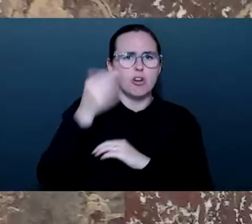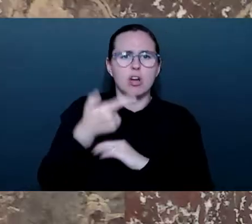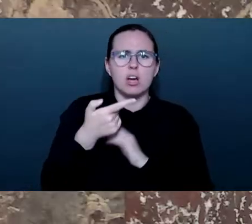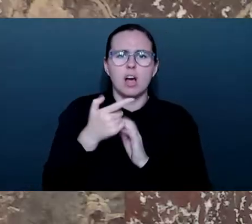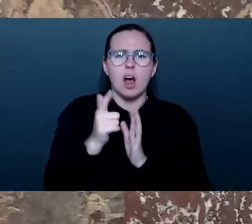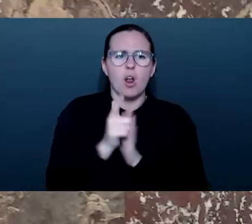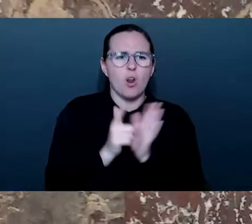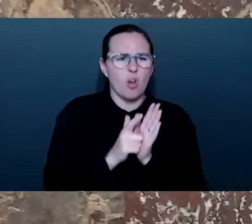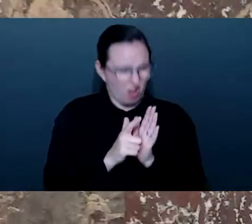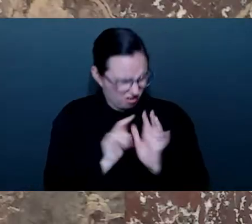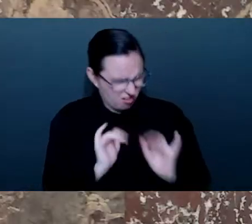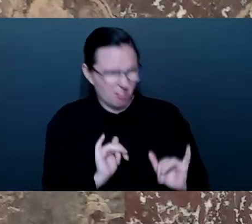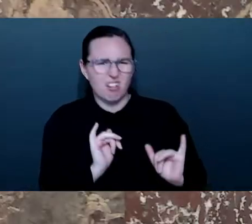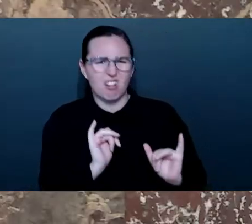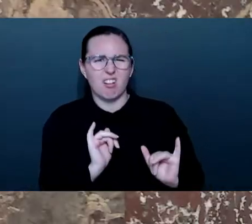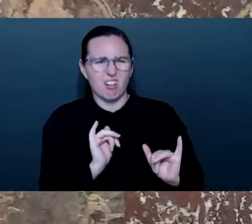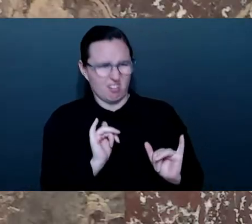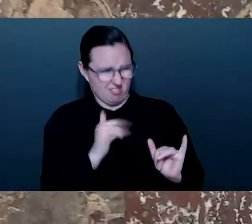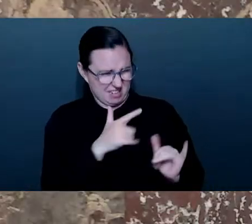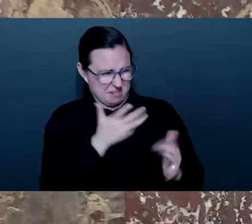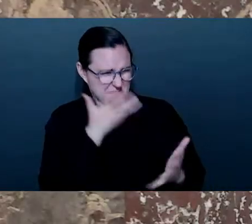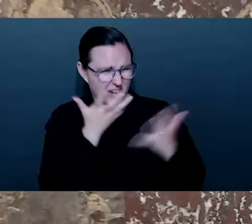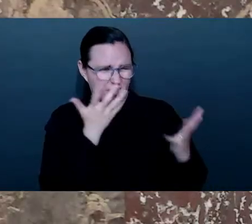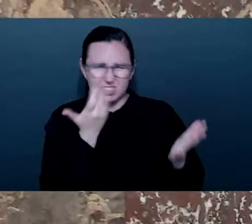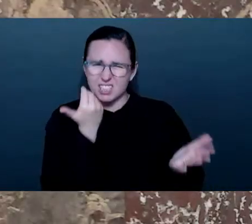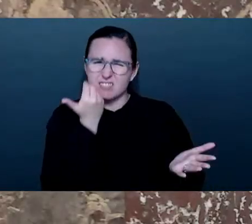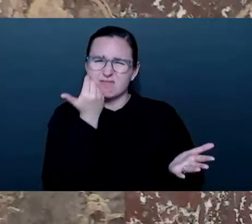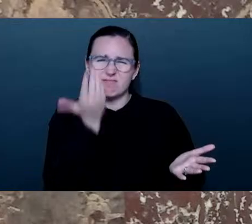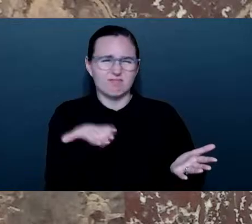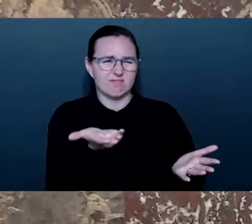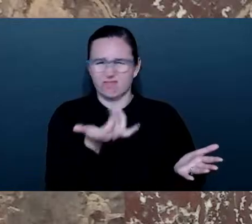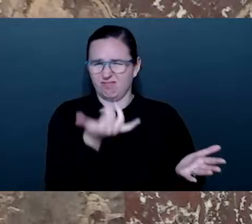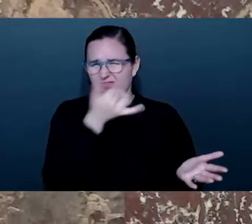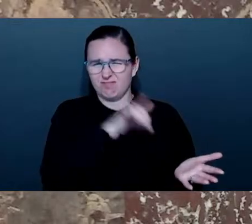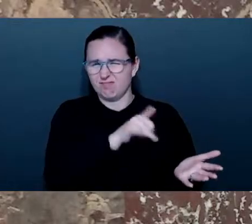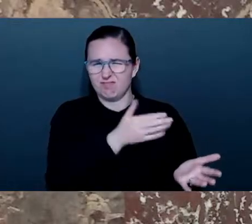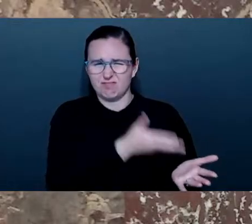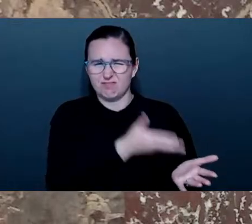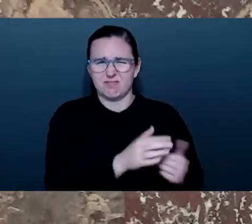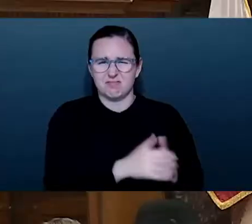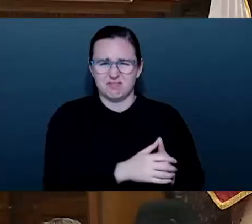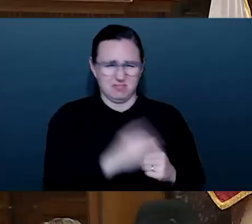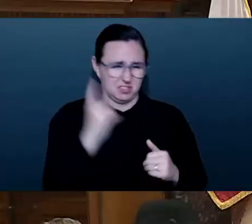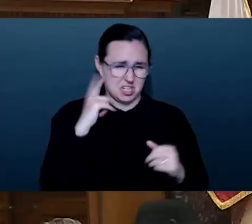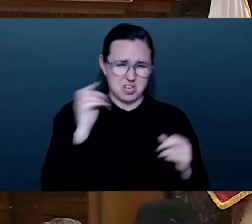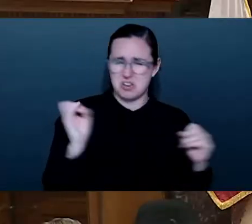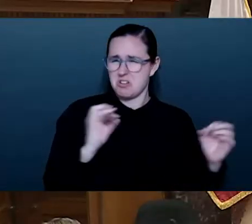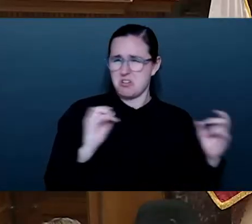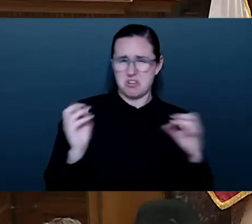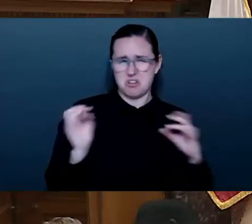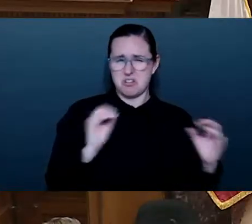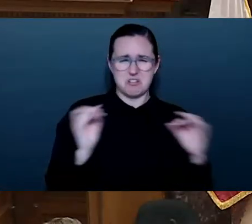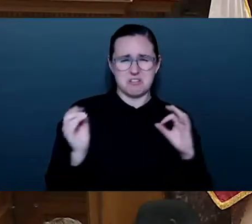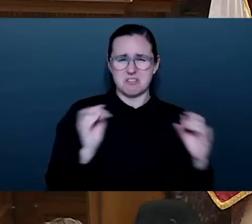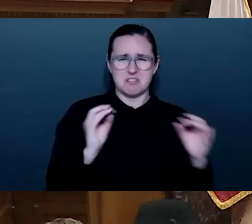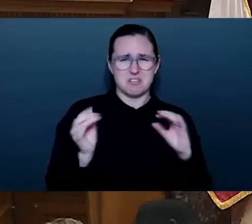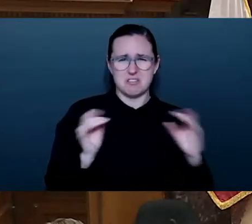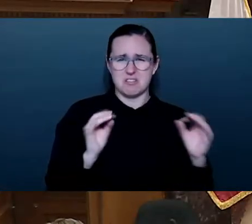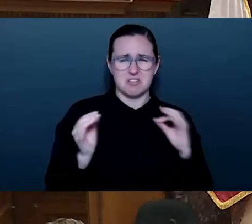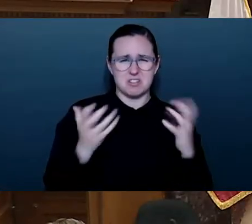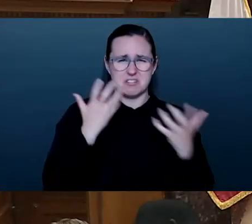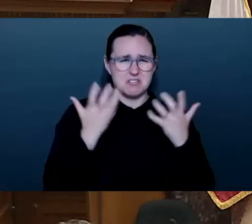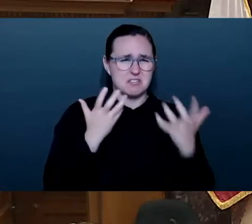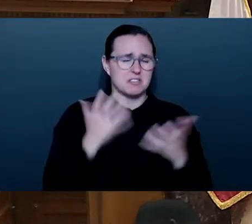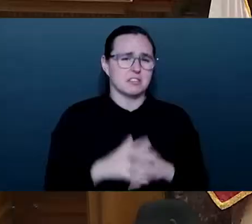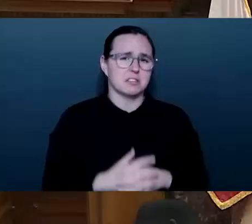it's ridiculous, and it's... Members, member is... If it weren't so tragic, it would